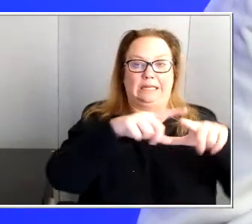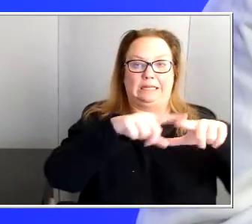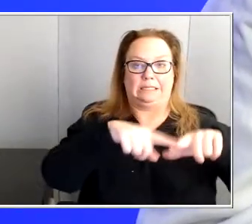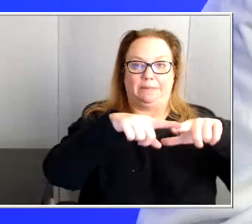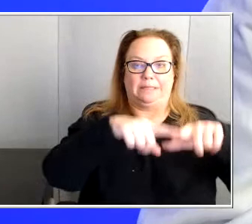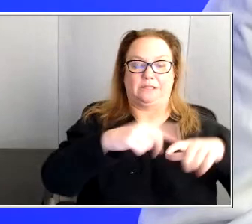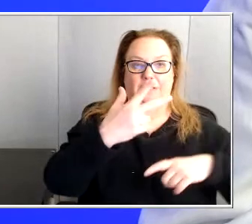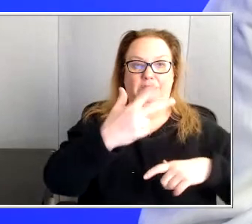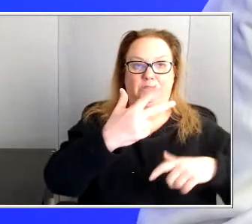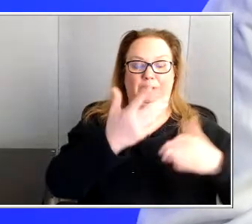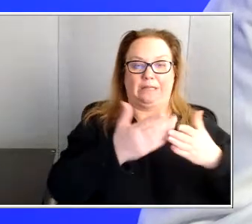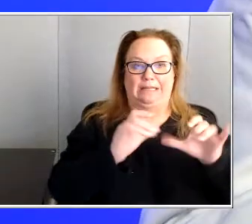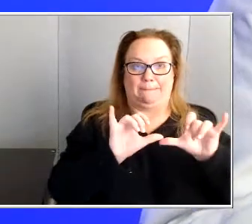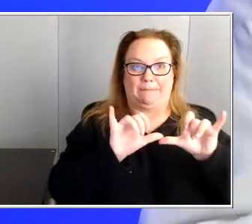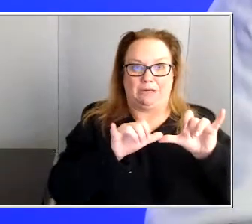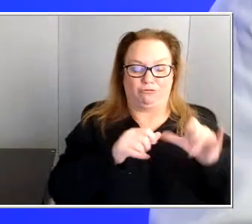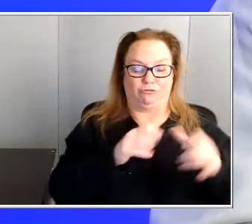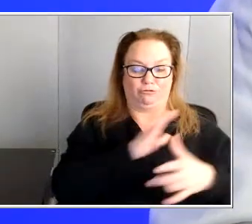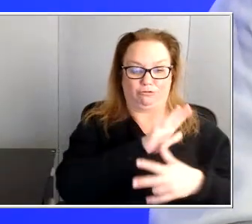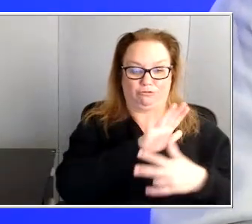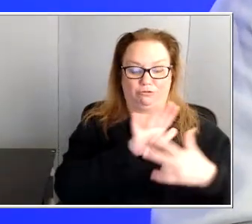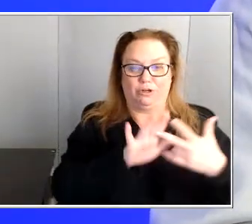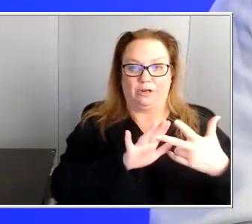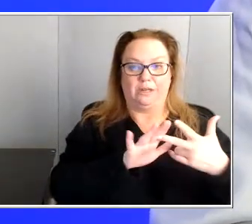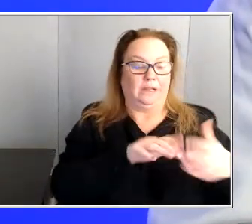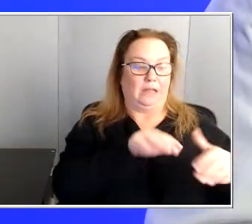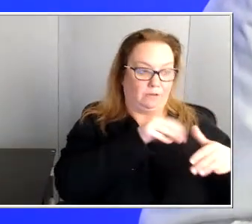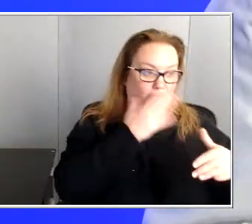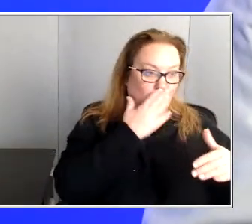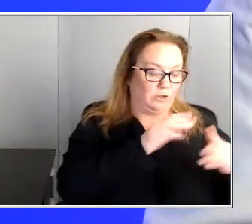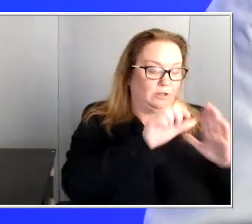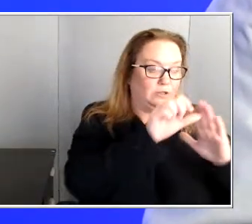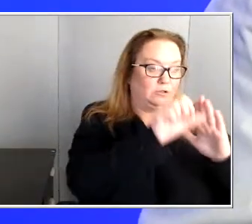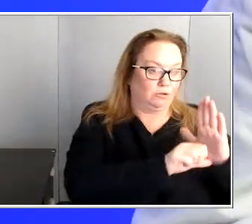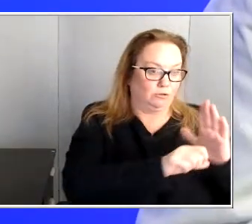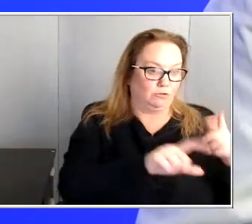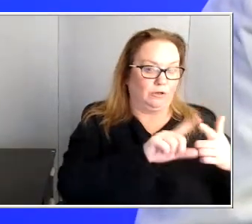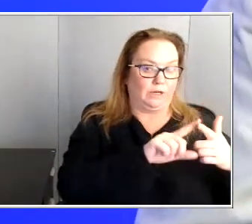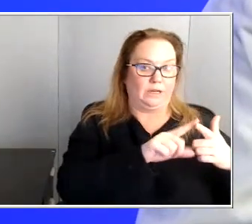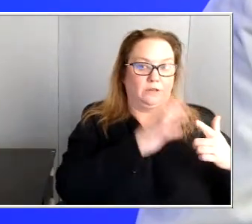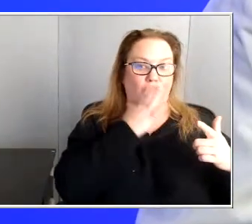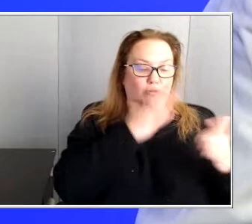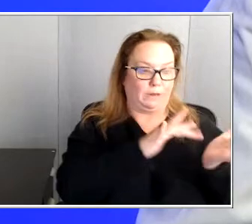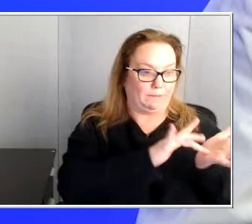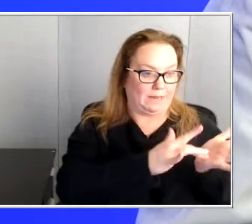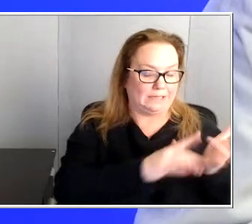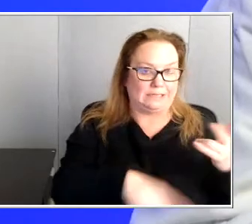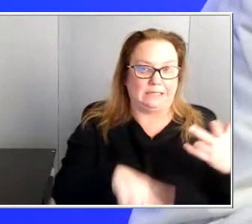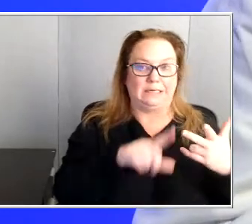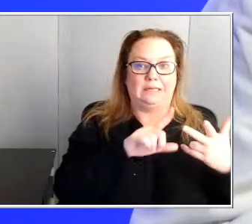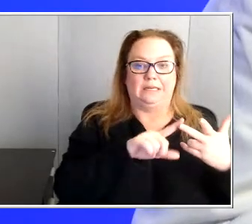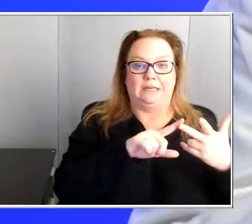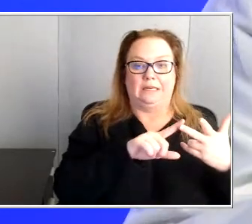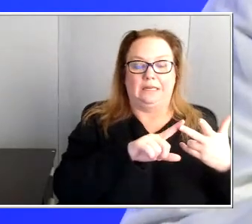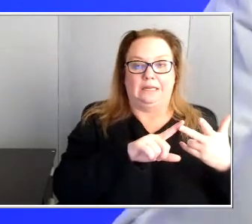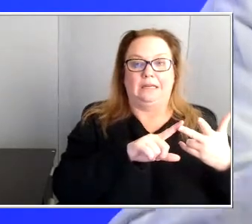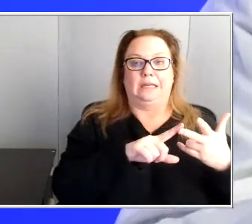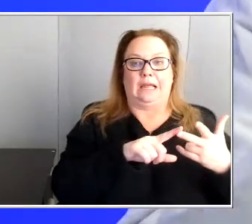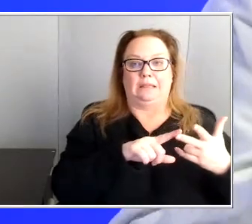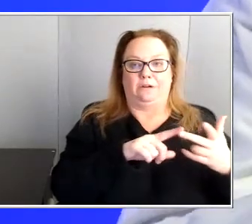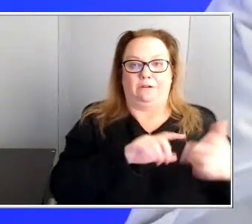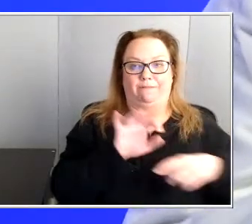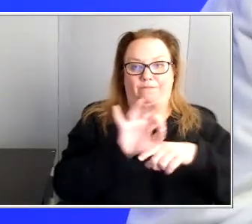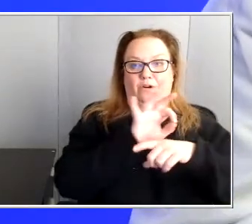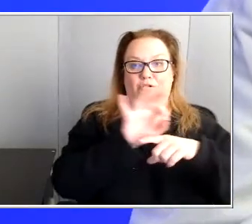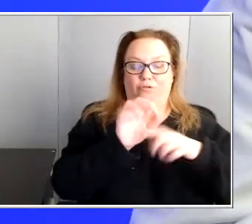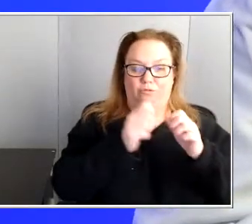factors. How good when they go into surgery, they are already on very good meds, their volume status is good, they are functional, we kind of try